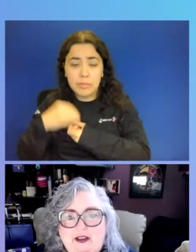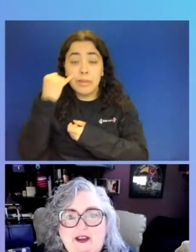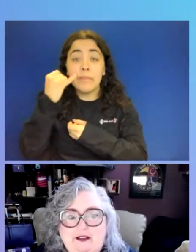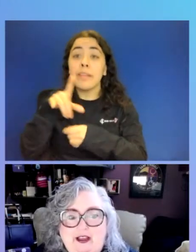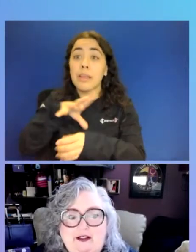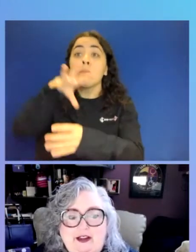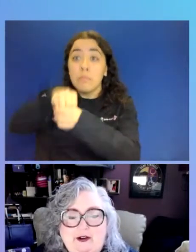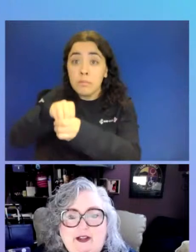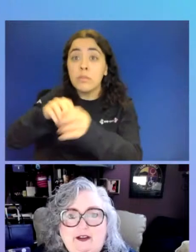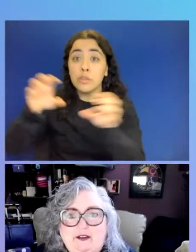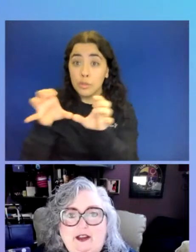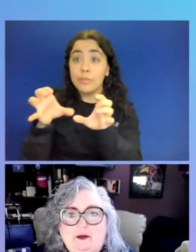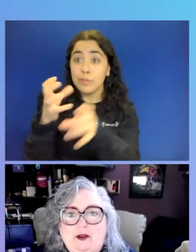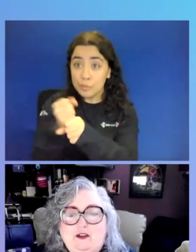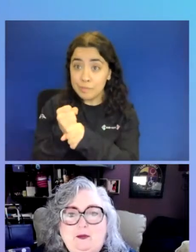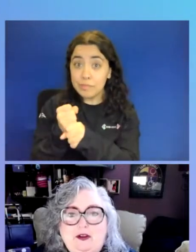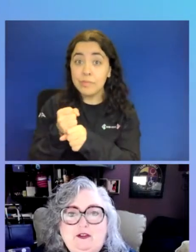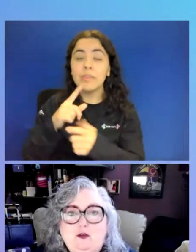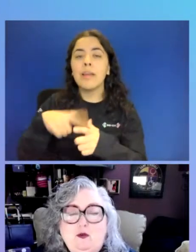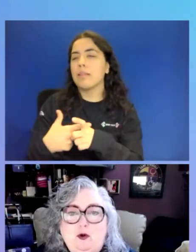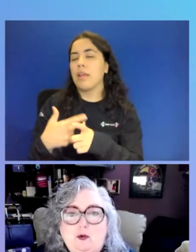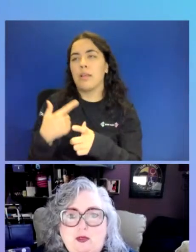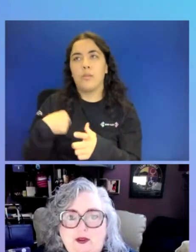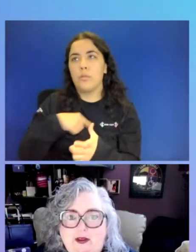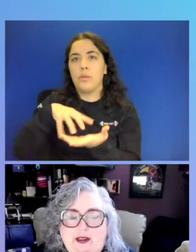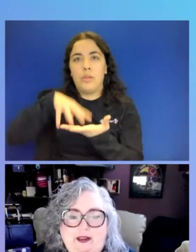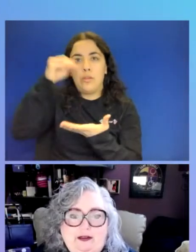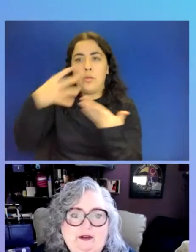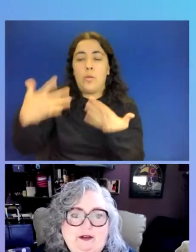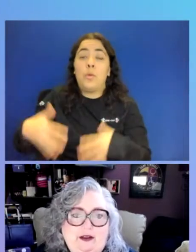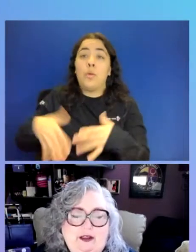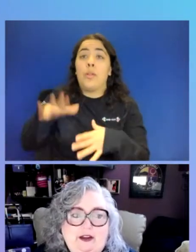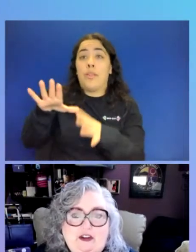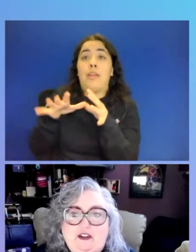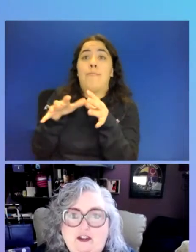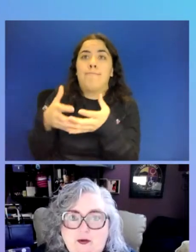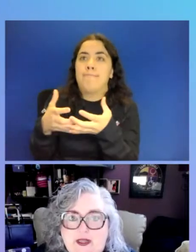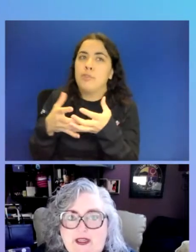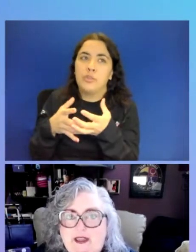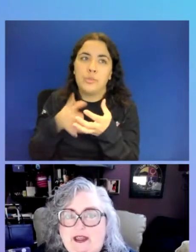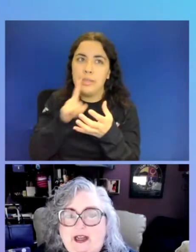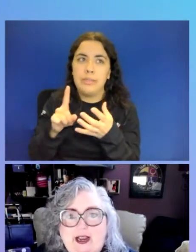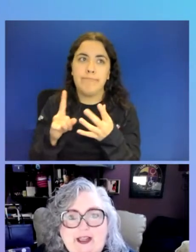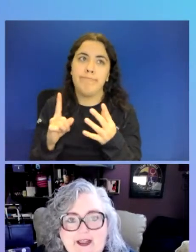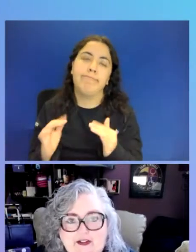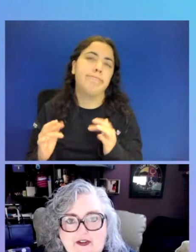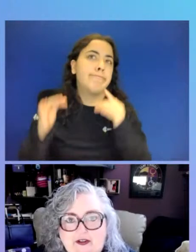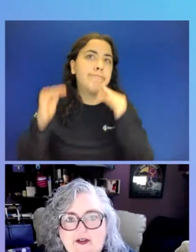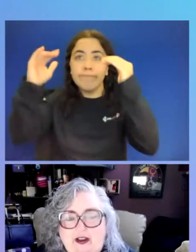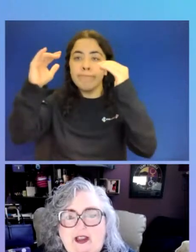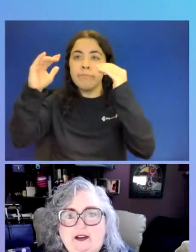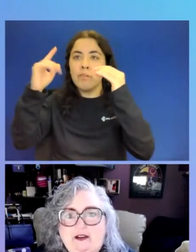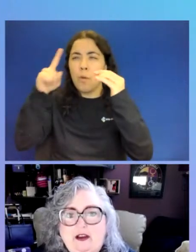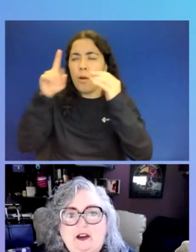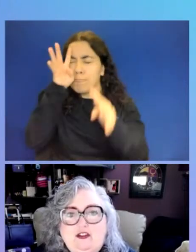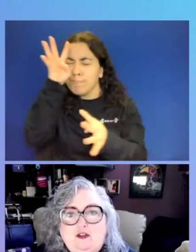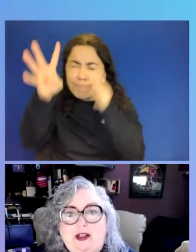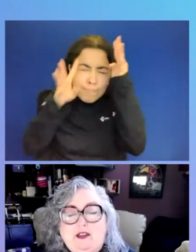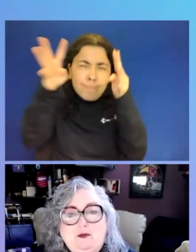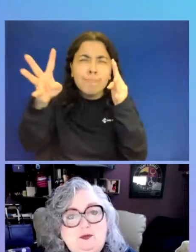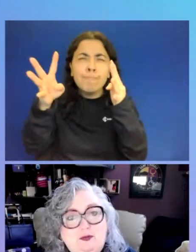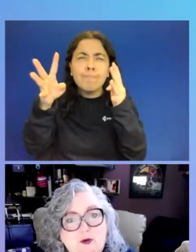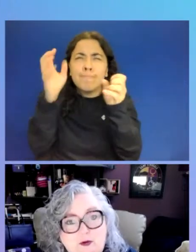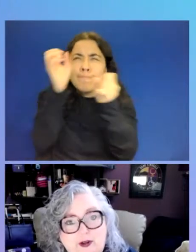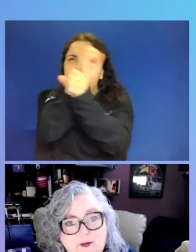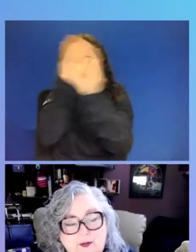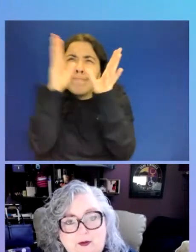certifications is that there is a tremendous growth in ingenuity and ideation and